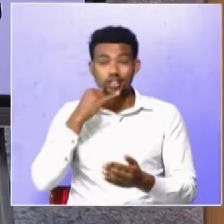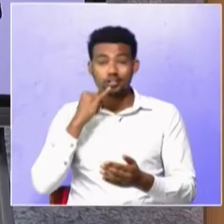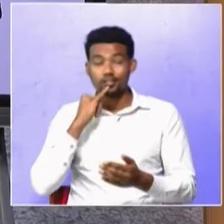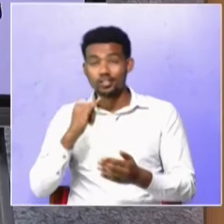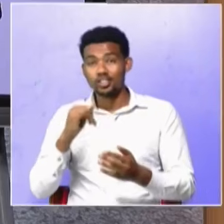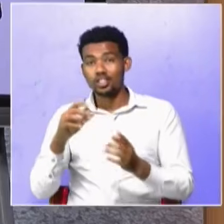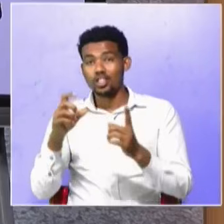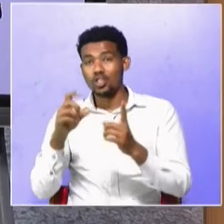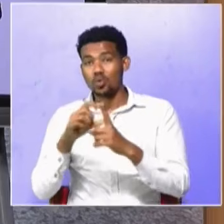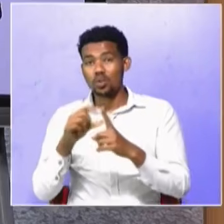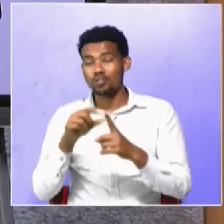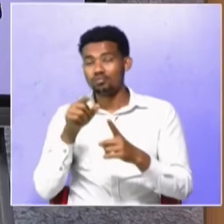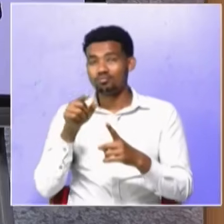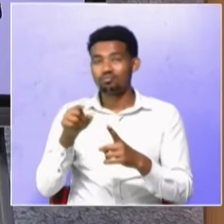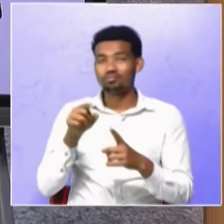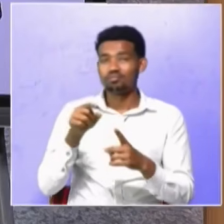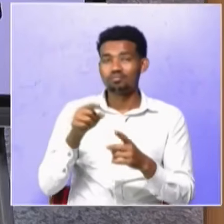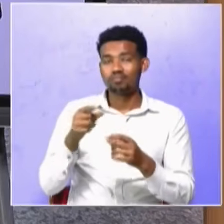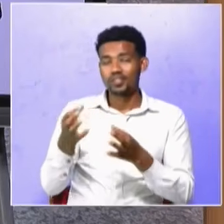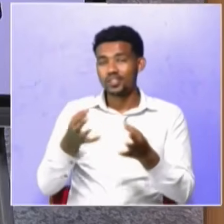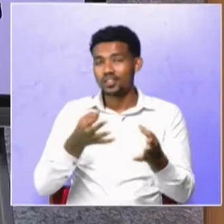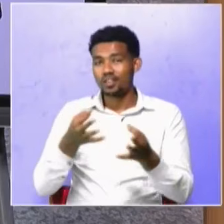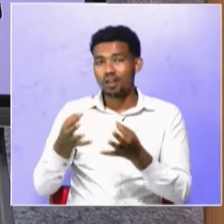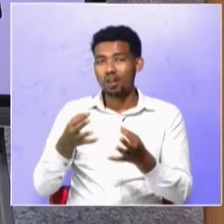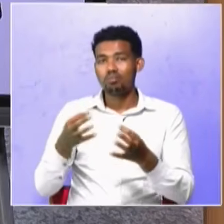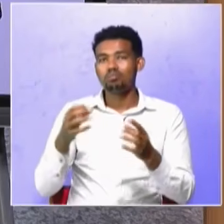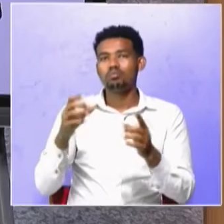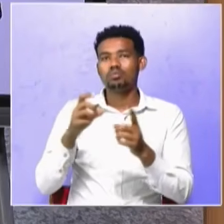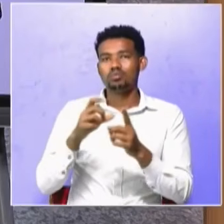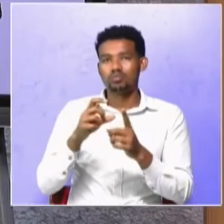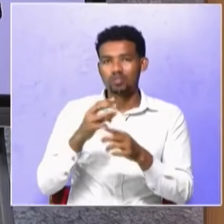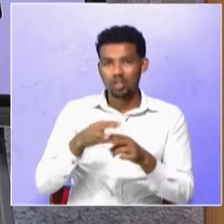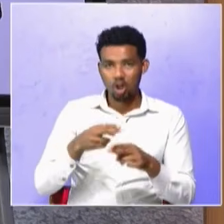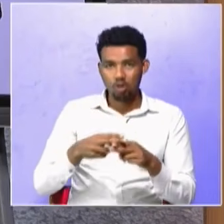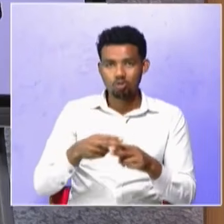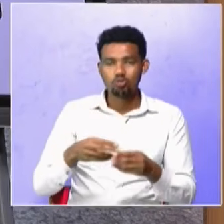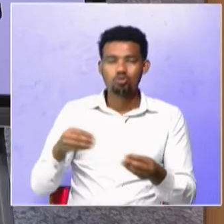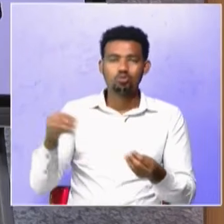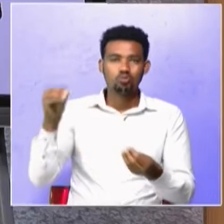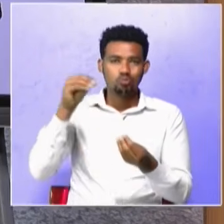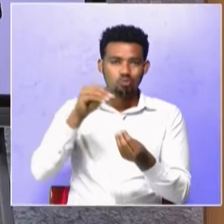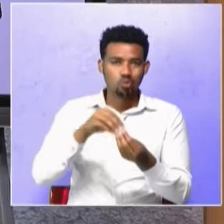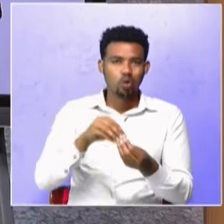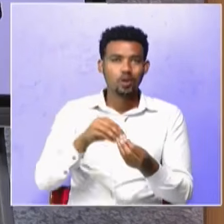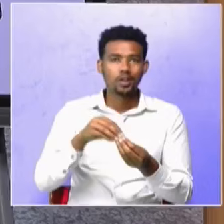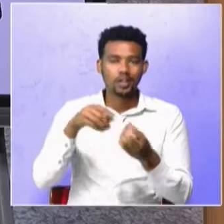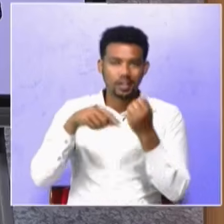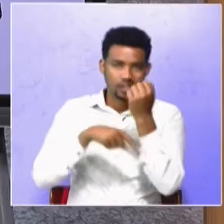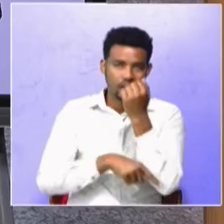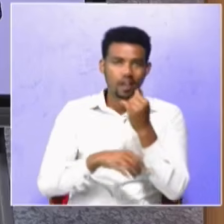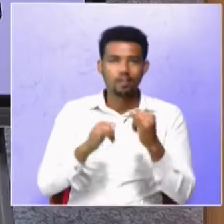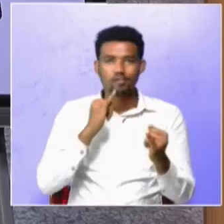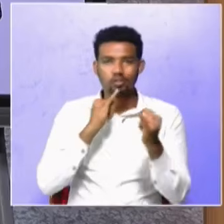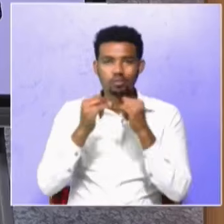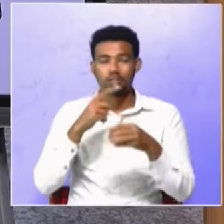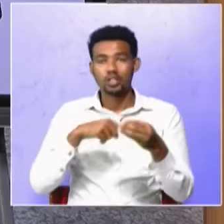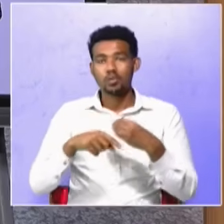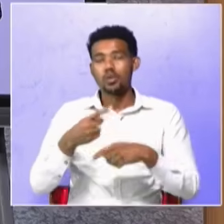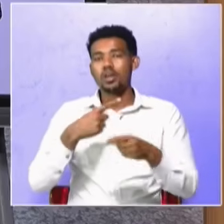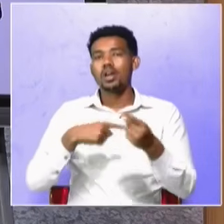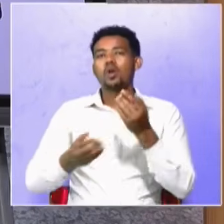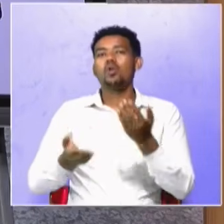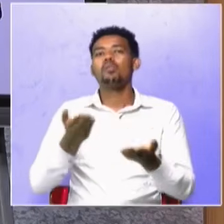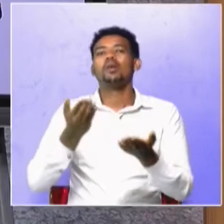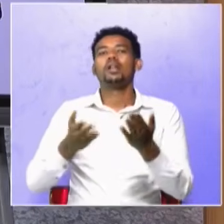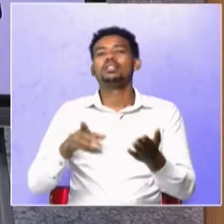word that describe noun. More detail, more information about noun. When we come to